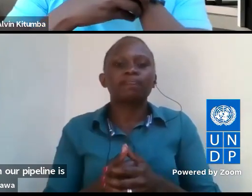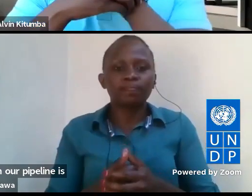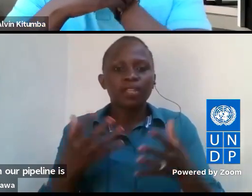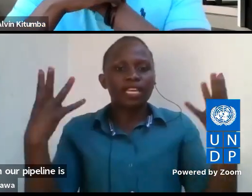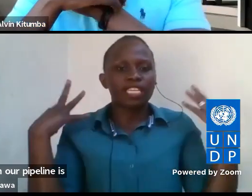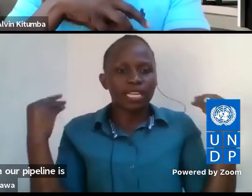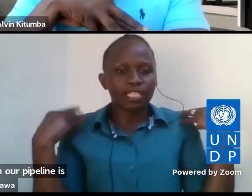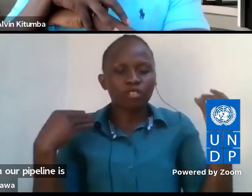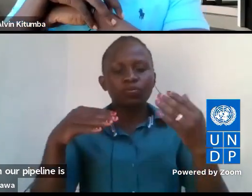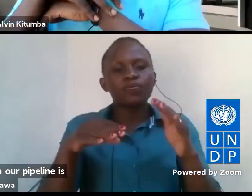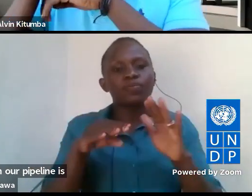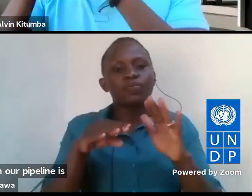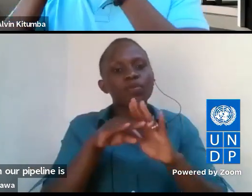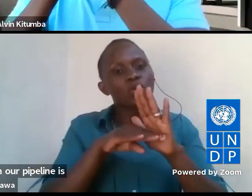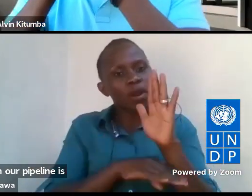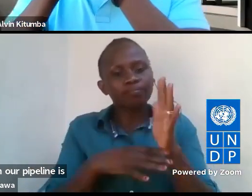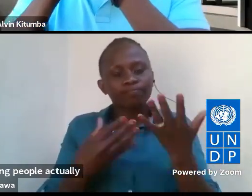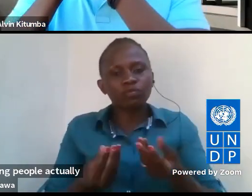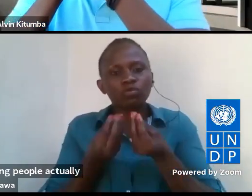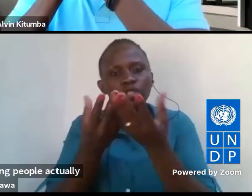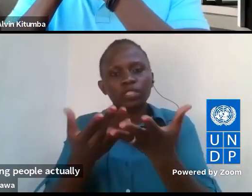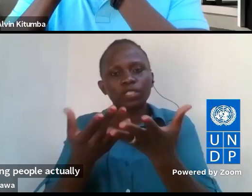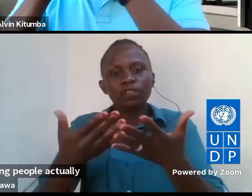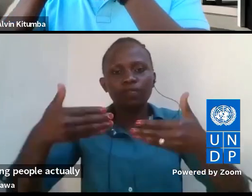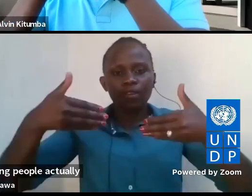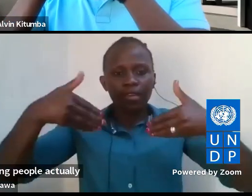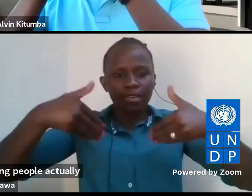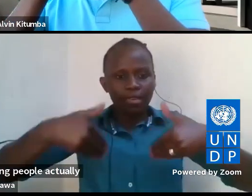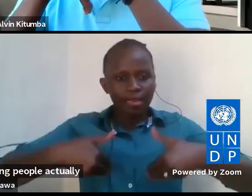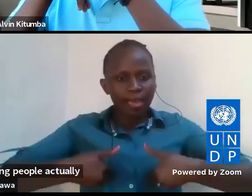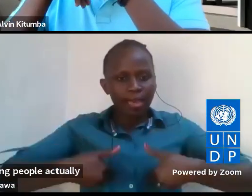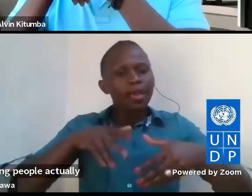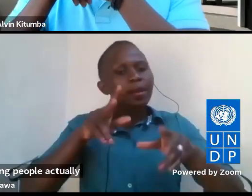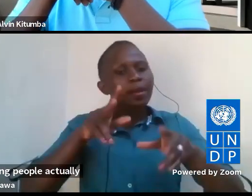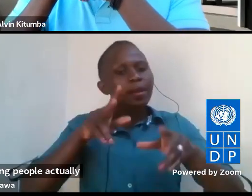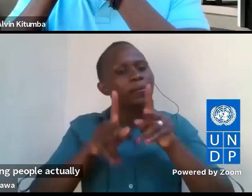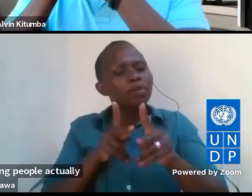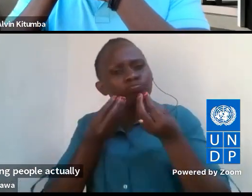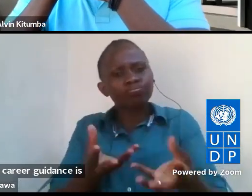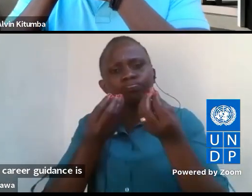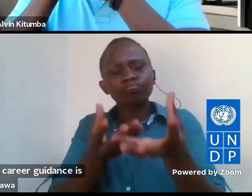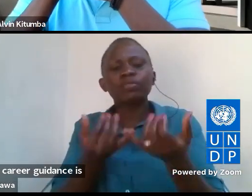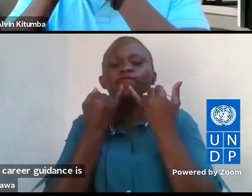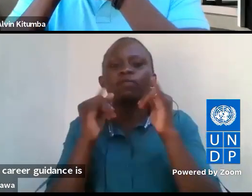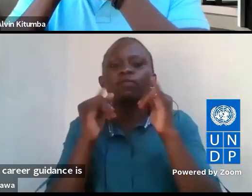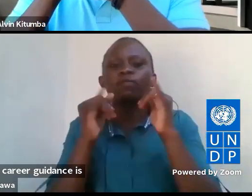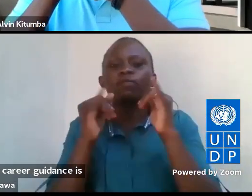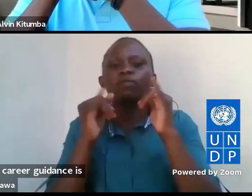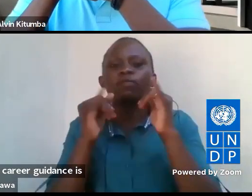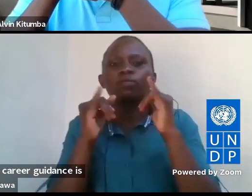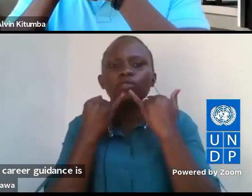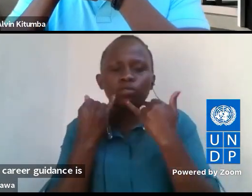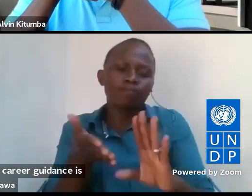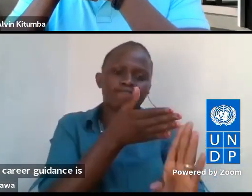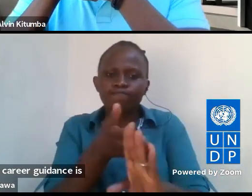give young people actually a chance, because often we find that career guidance is usually delivered in